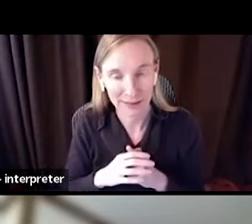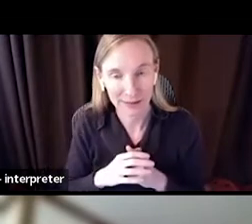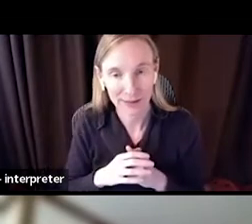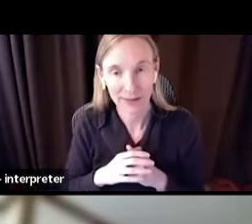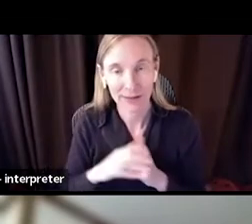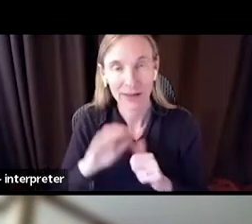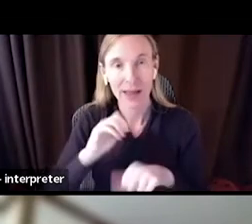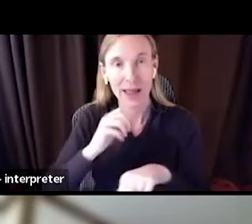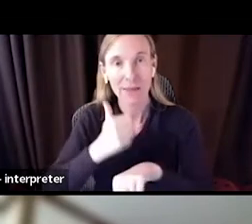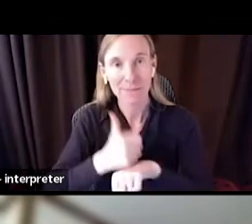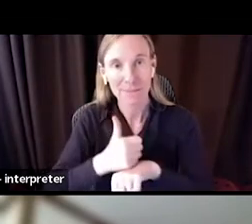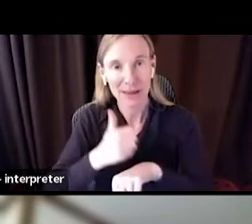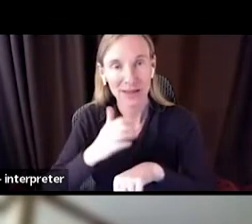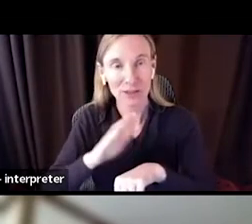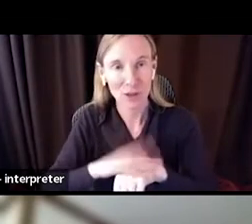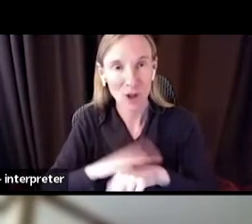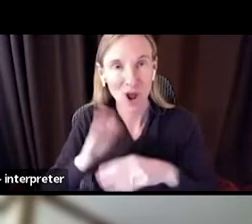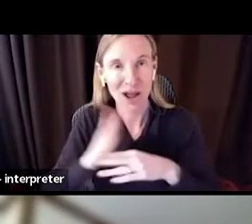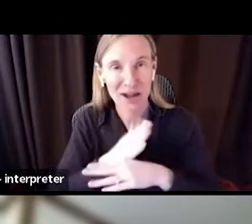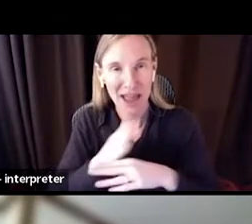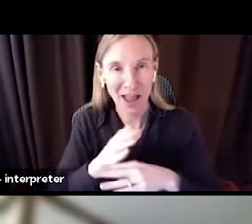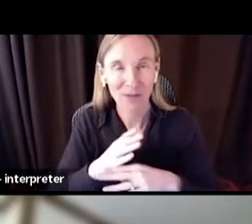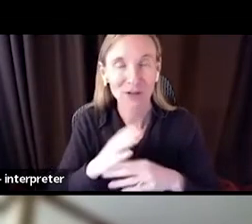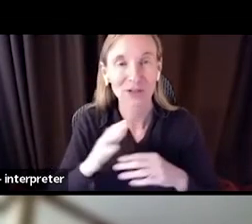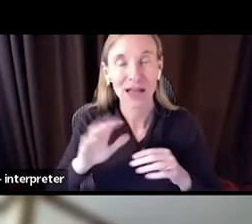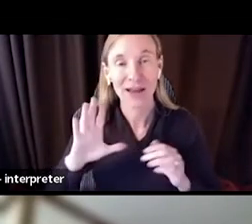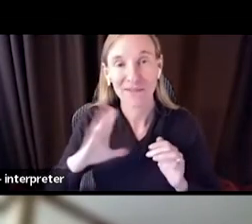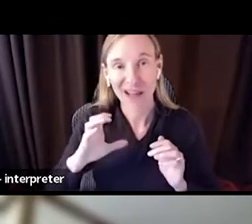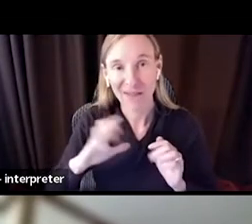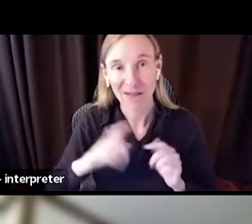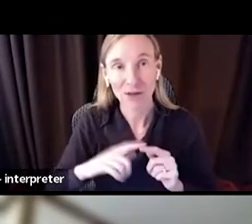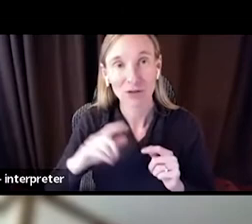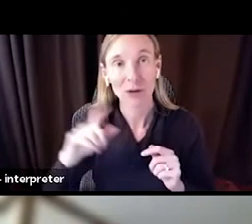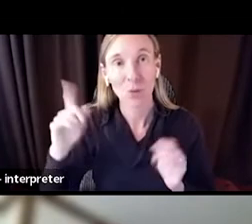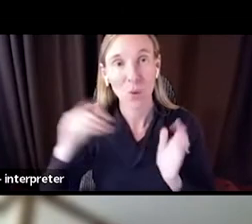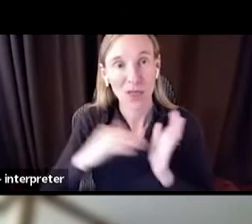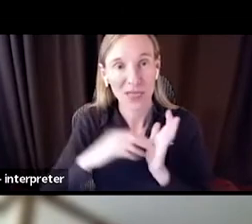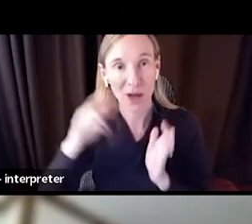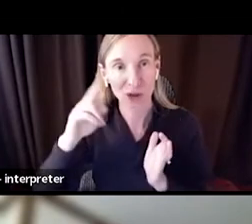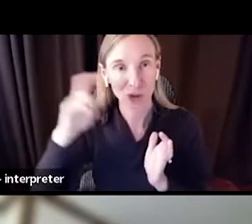average taken at 500, 1,000, and 2,000.